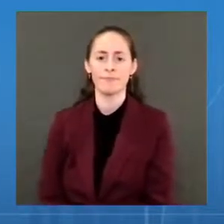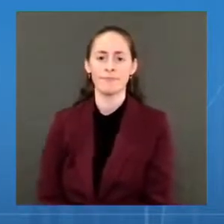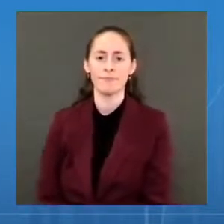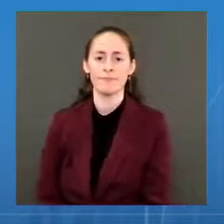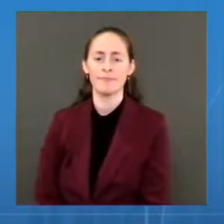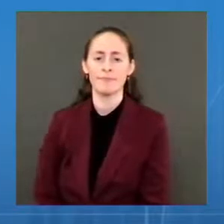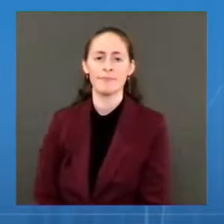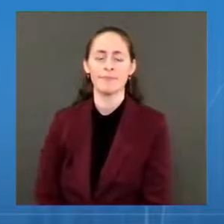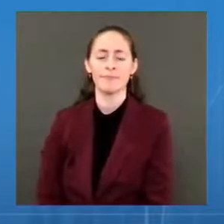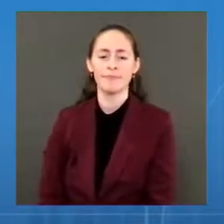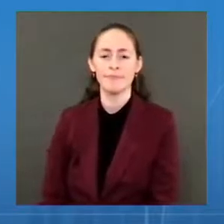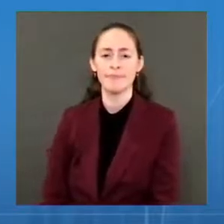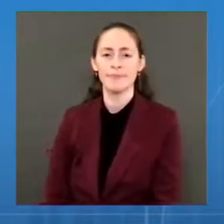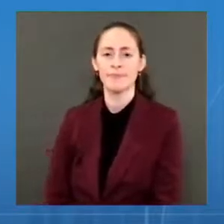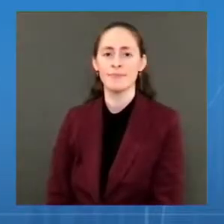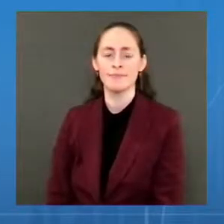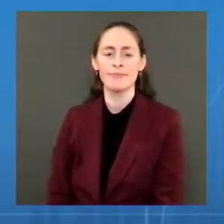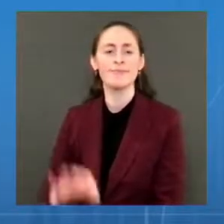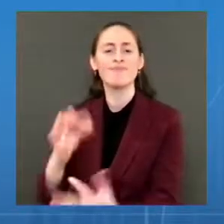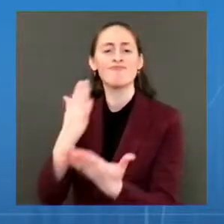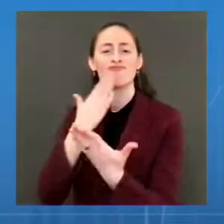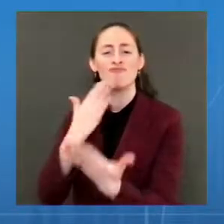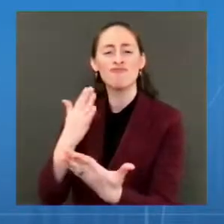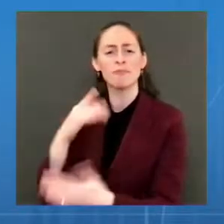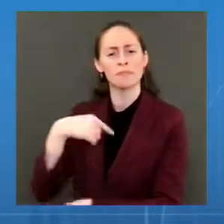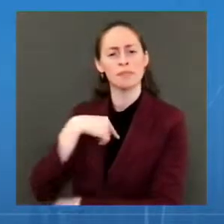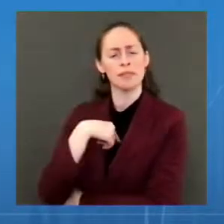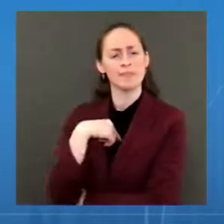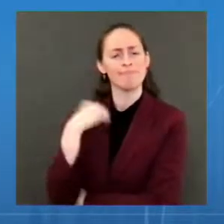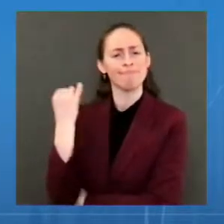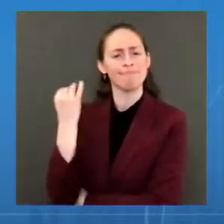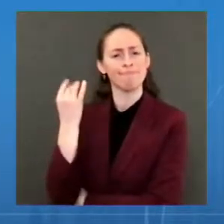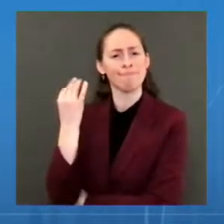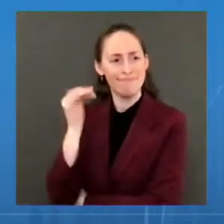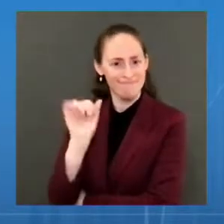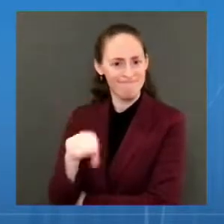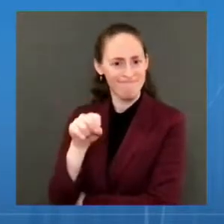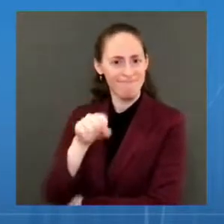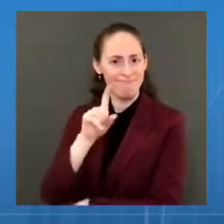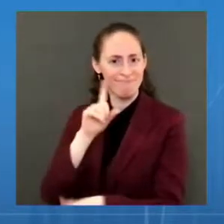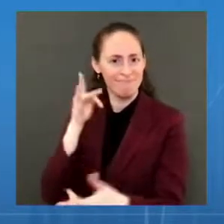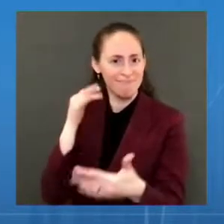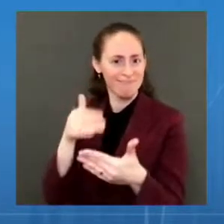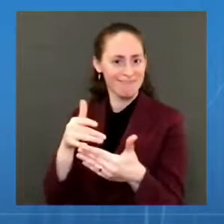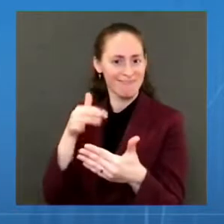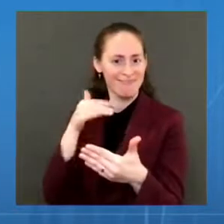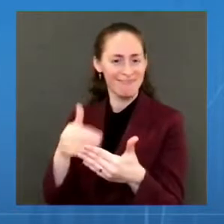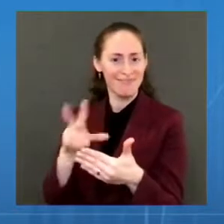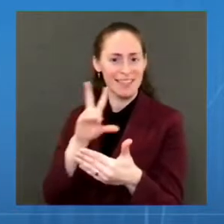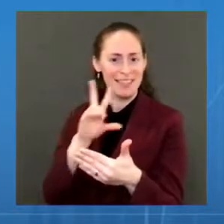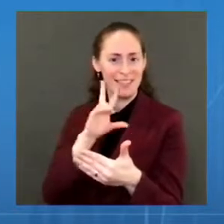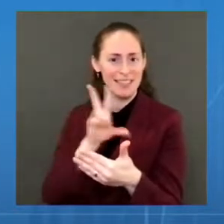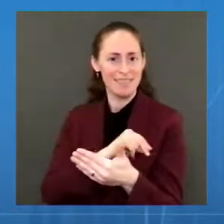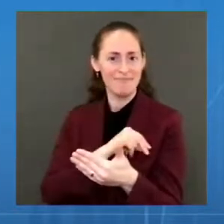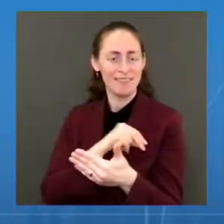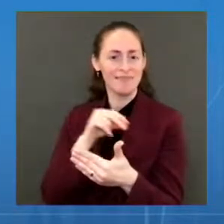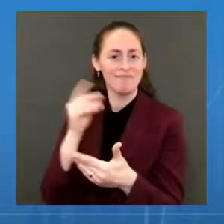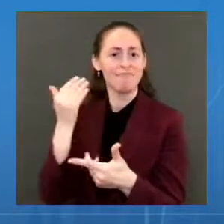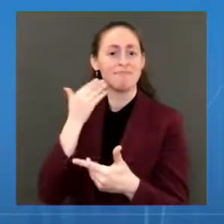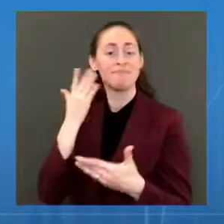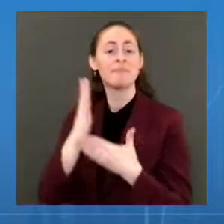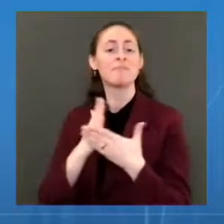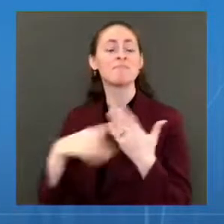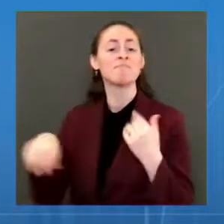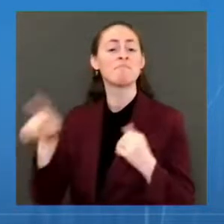Well, thanks so much. I'm wondering, as we're heading into Thanksgiving, a lot of people are looking at rapid tests as a potential extra layer of